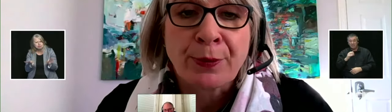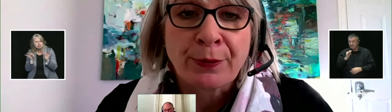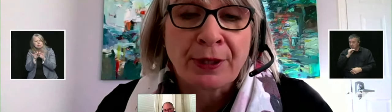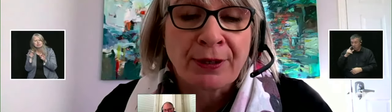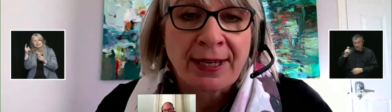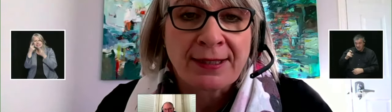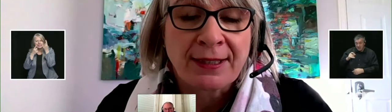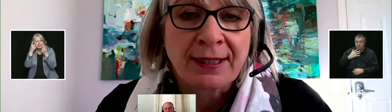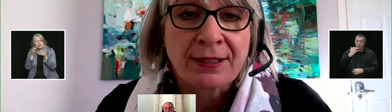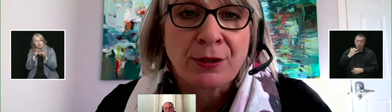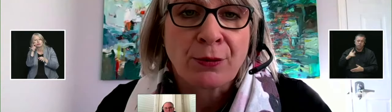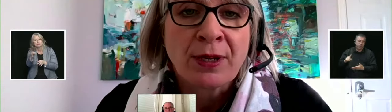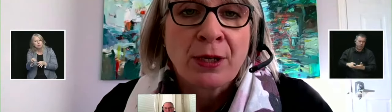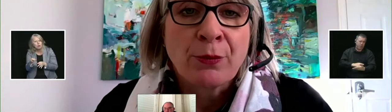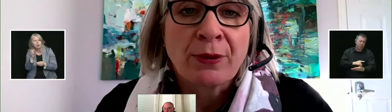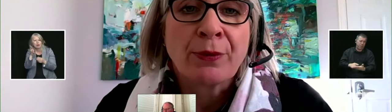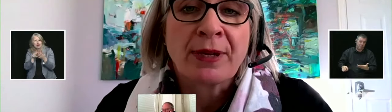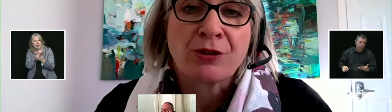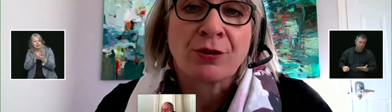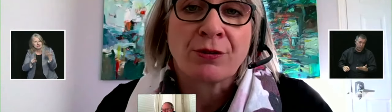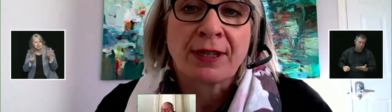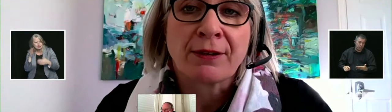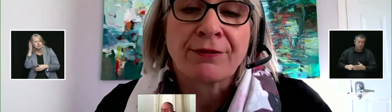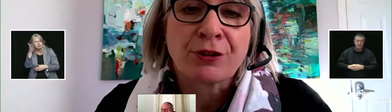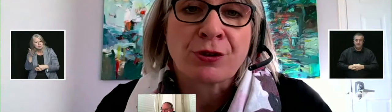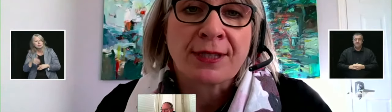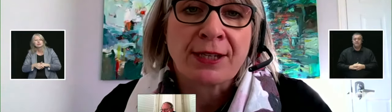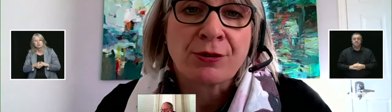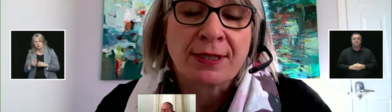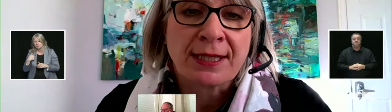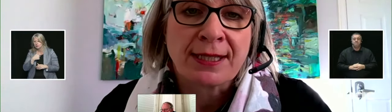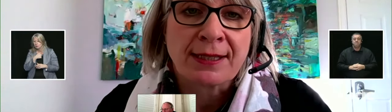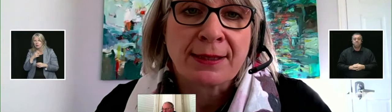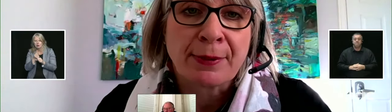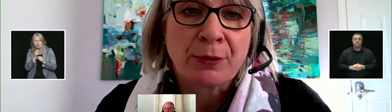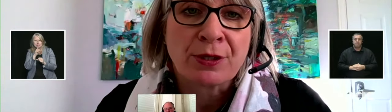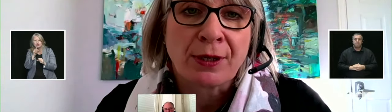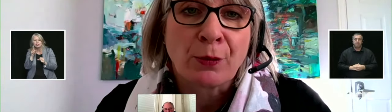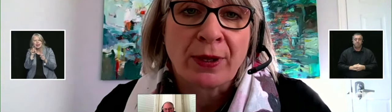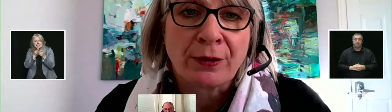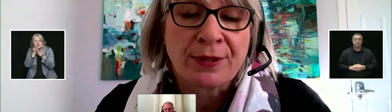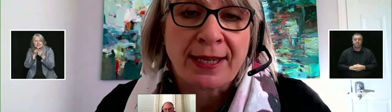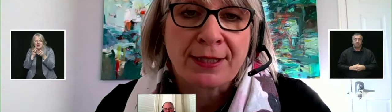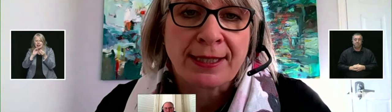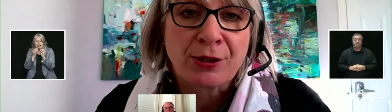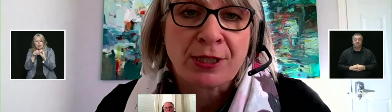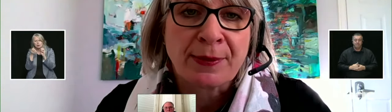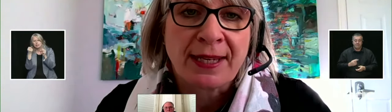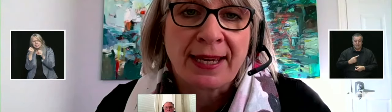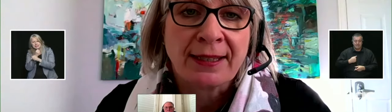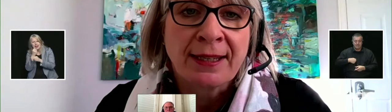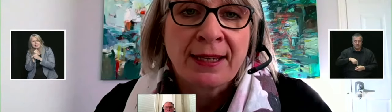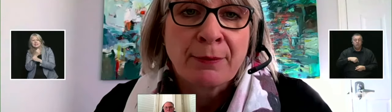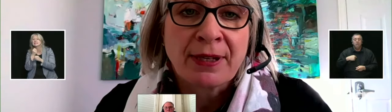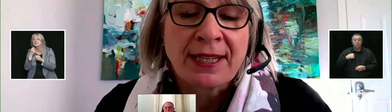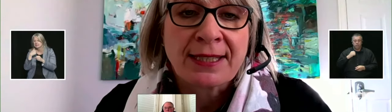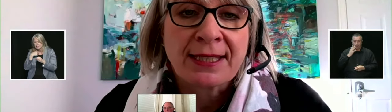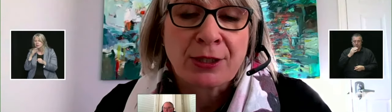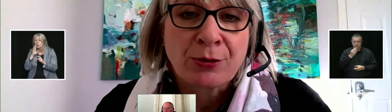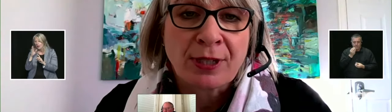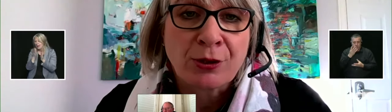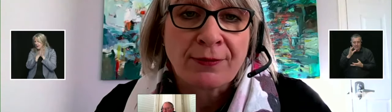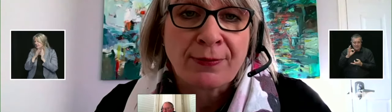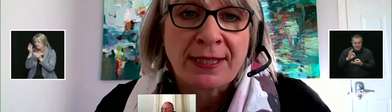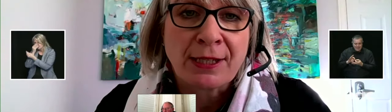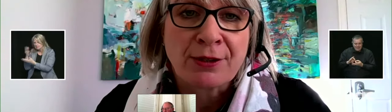Consider postponing or canceling. And so we will make sure that our officials get you the details about when those cancellations began. But yes,